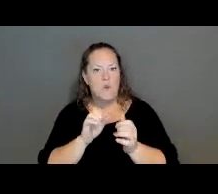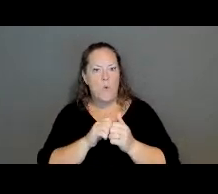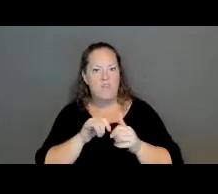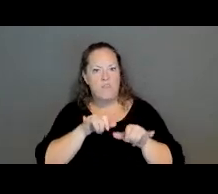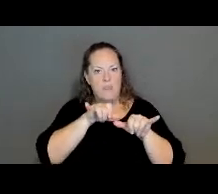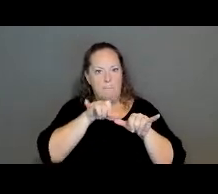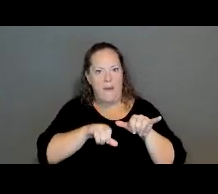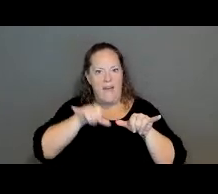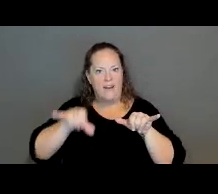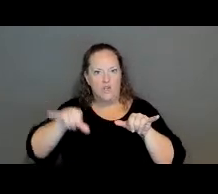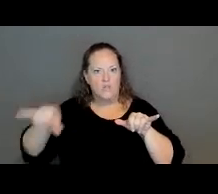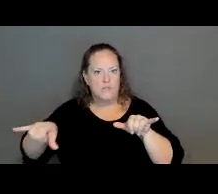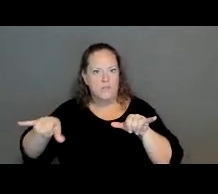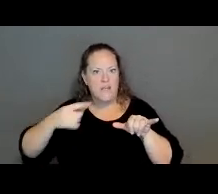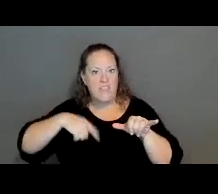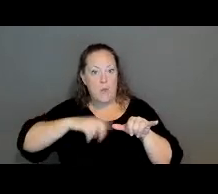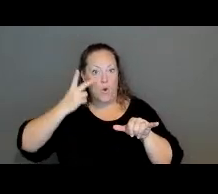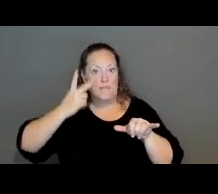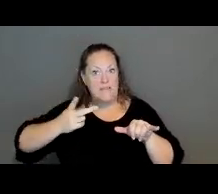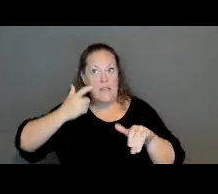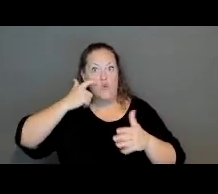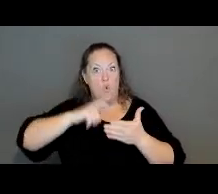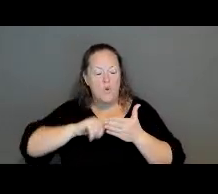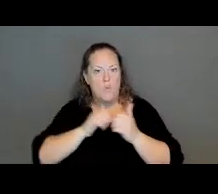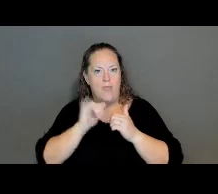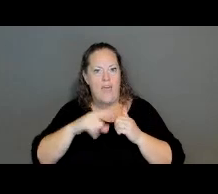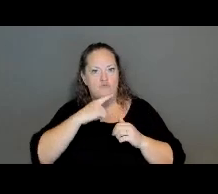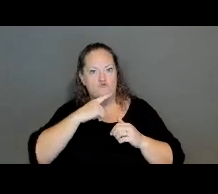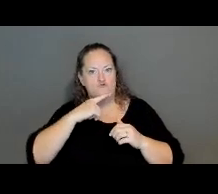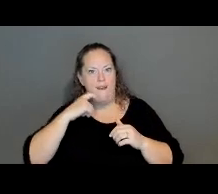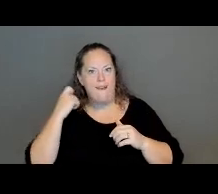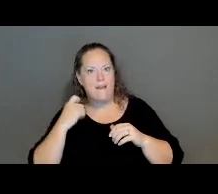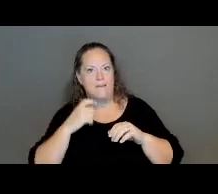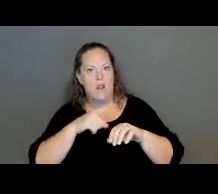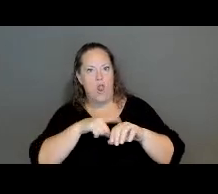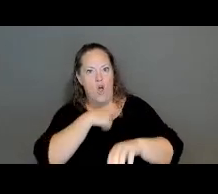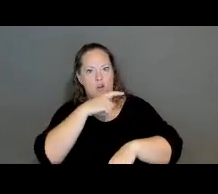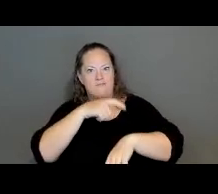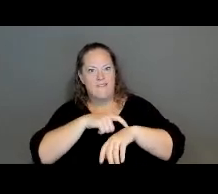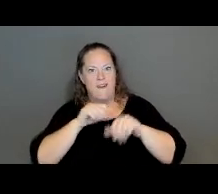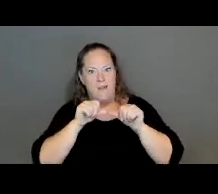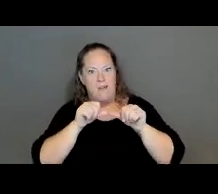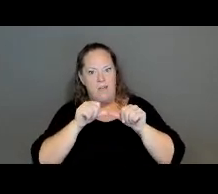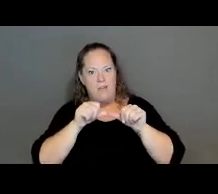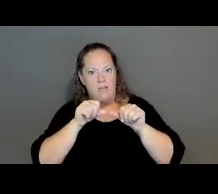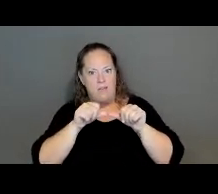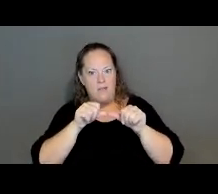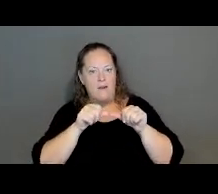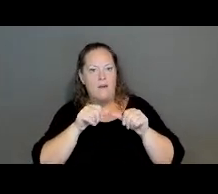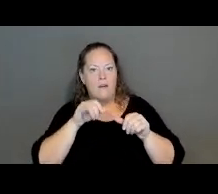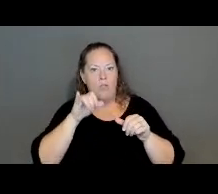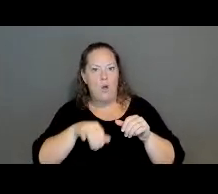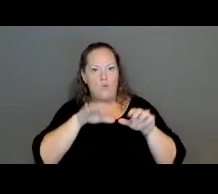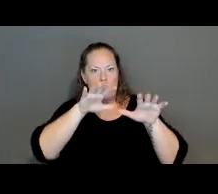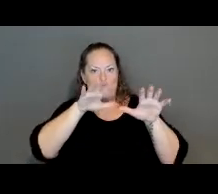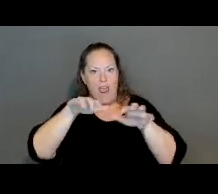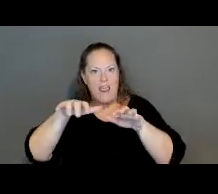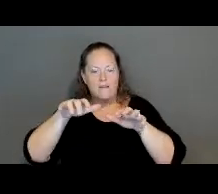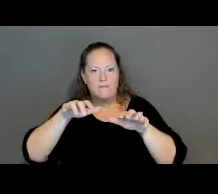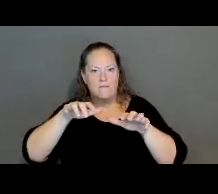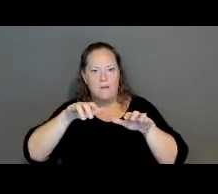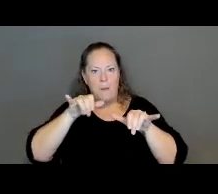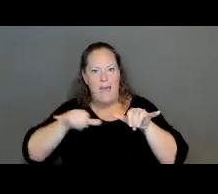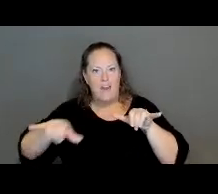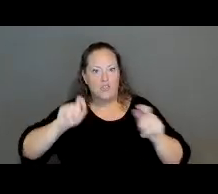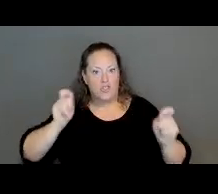are seeing of dryness, of prolonged drought, of rainfall patterns. People wanted to understand